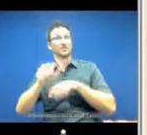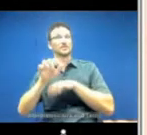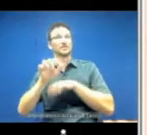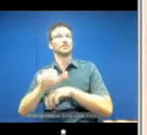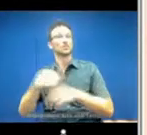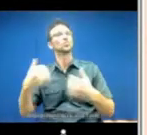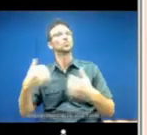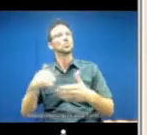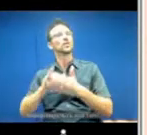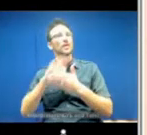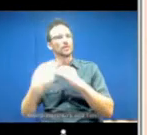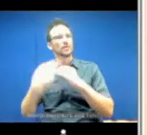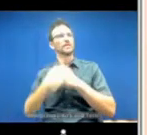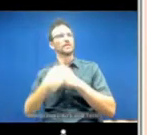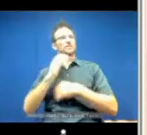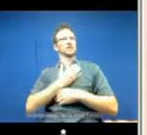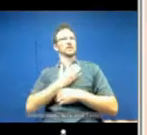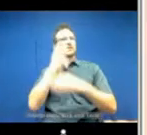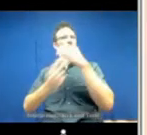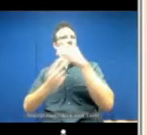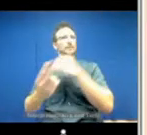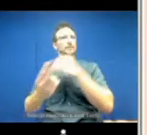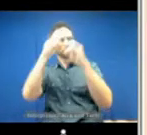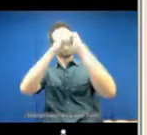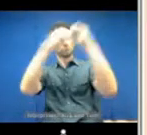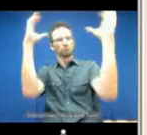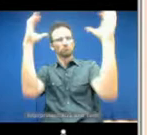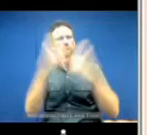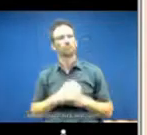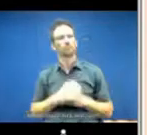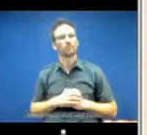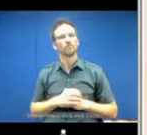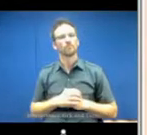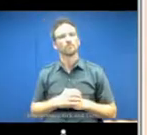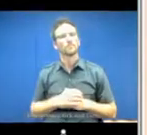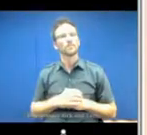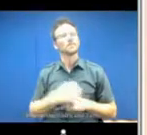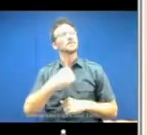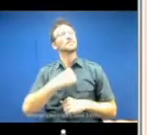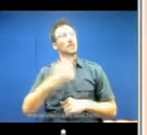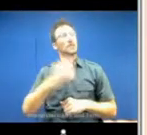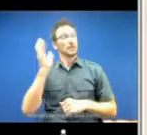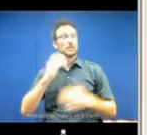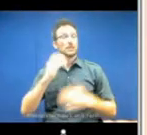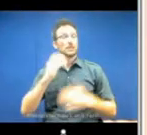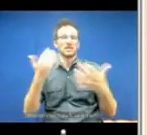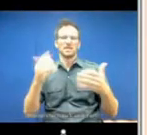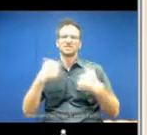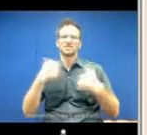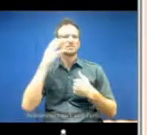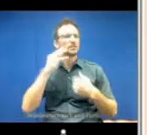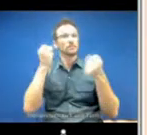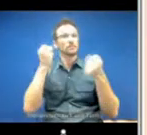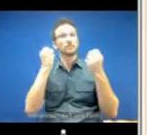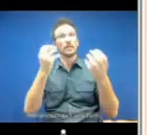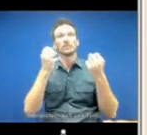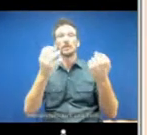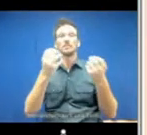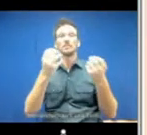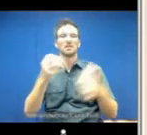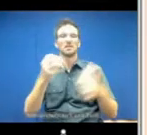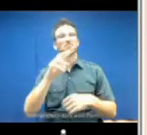I do want to say that when I have done hundreds of depositions, and I would,